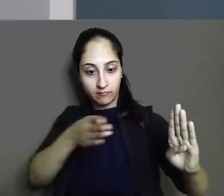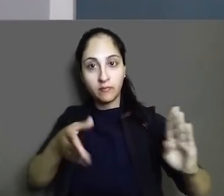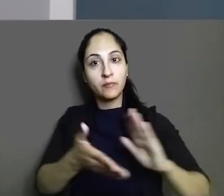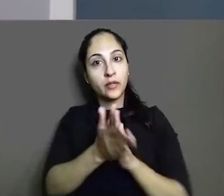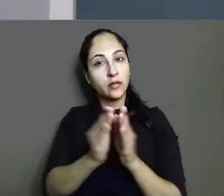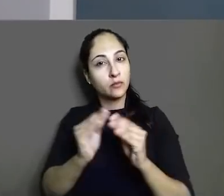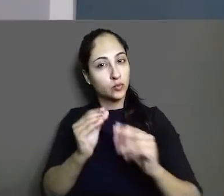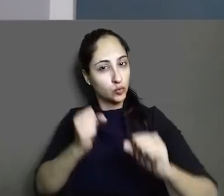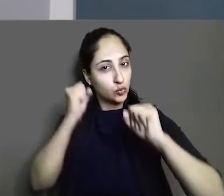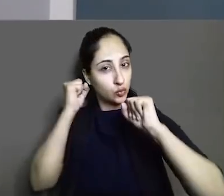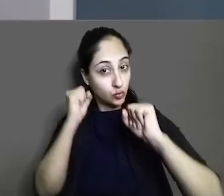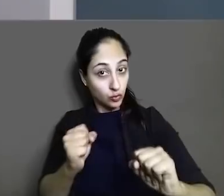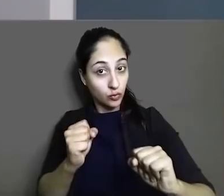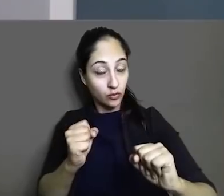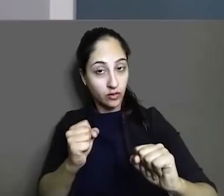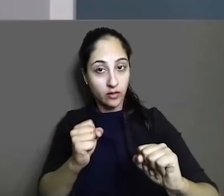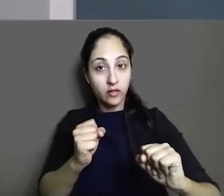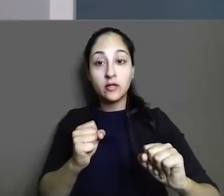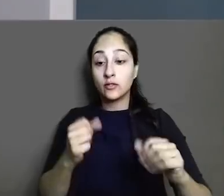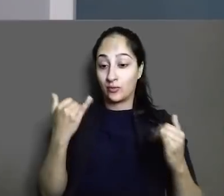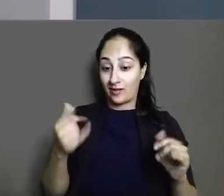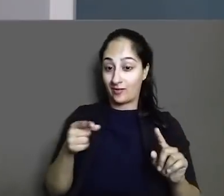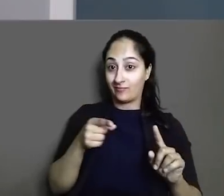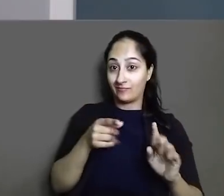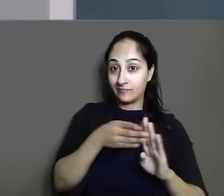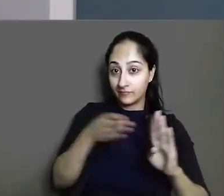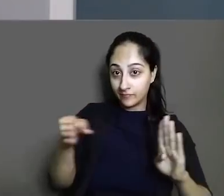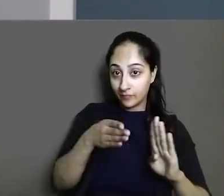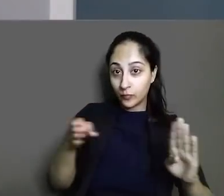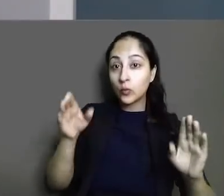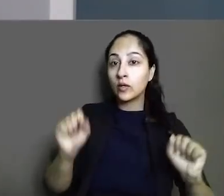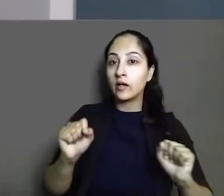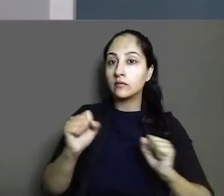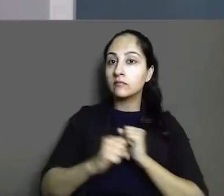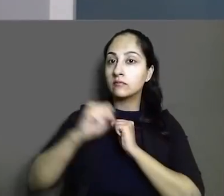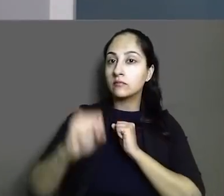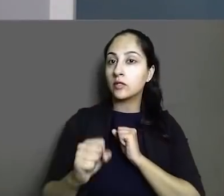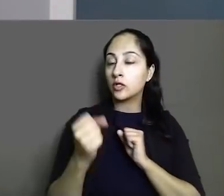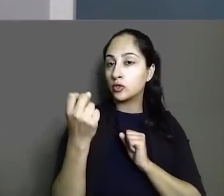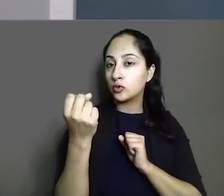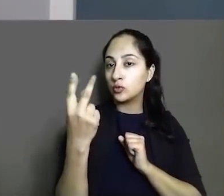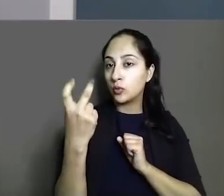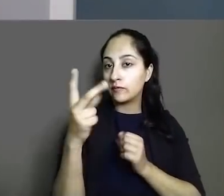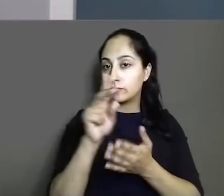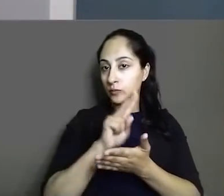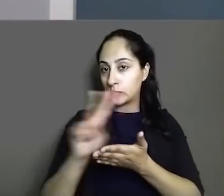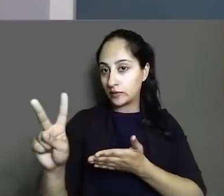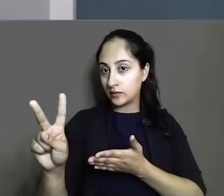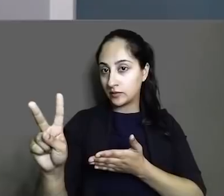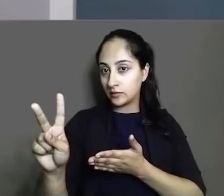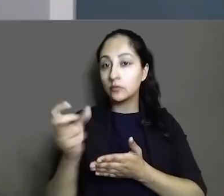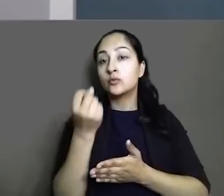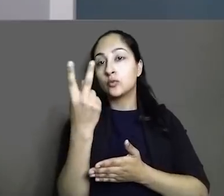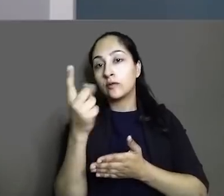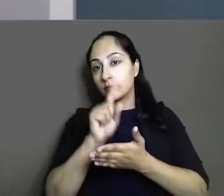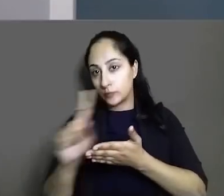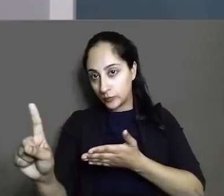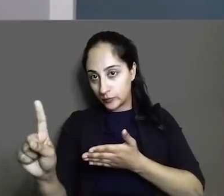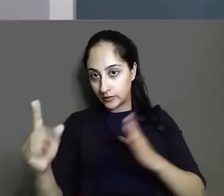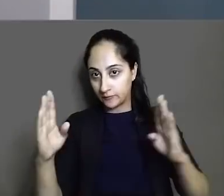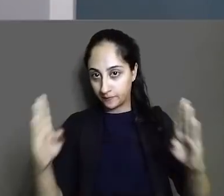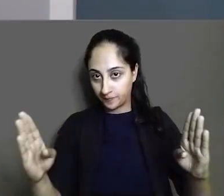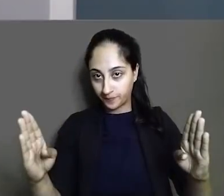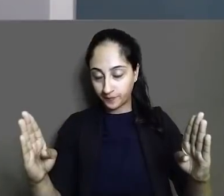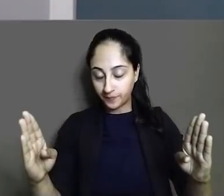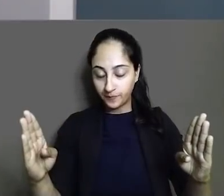protection from 1 and 2 doses lasts, and whether 1 dose is good enough. And the recommendations may change based on the results of